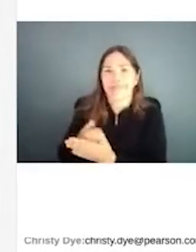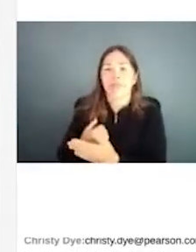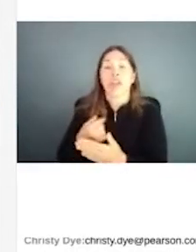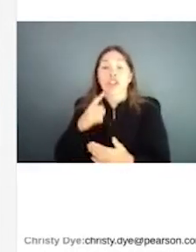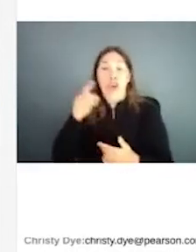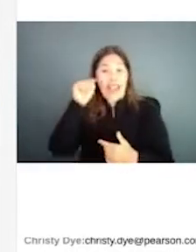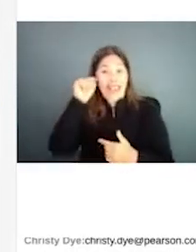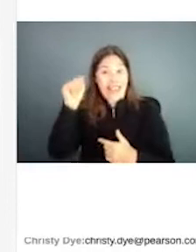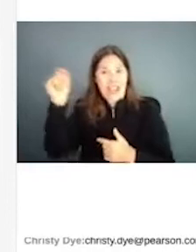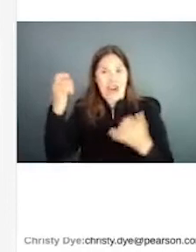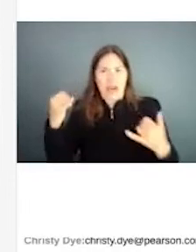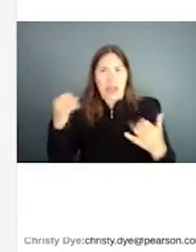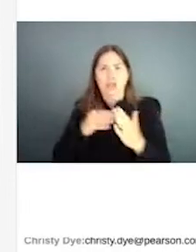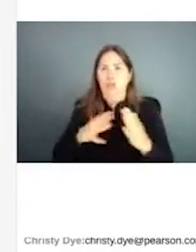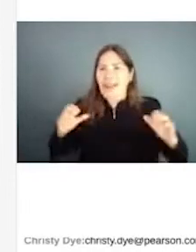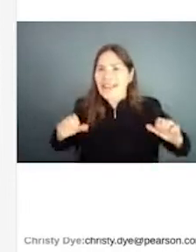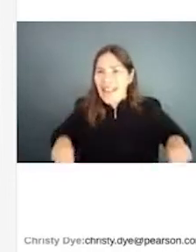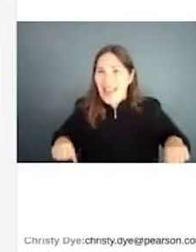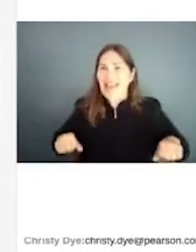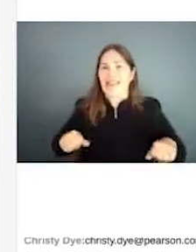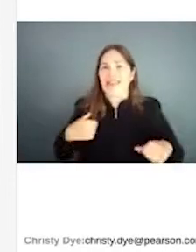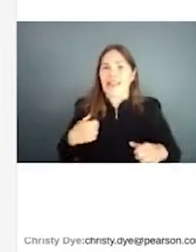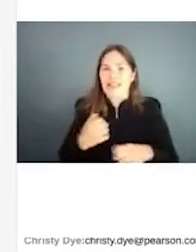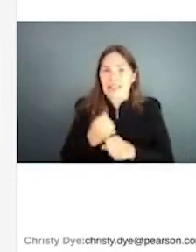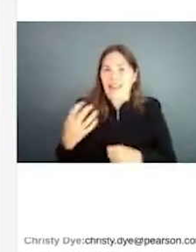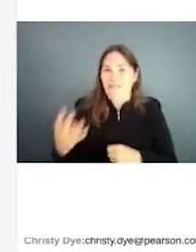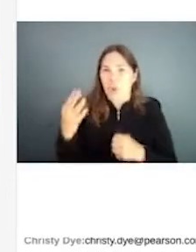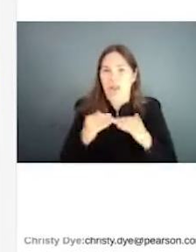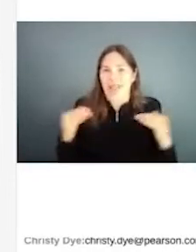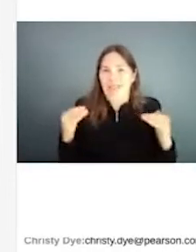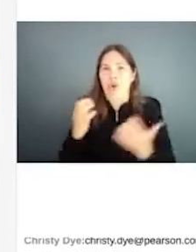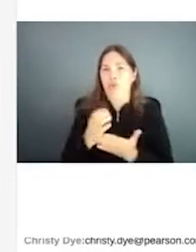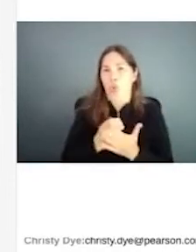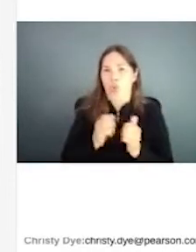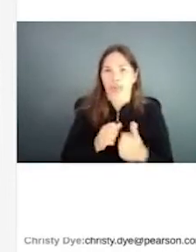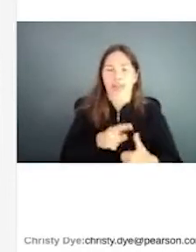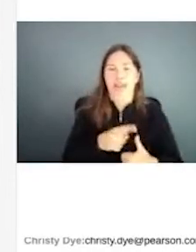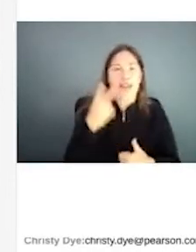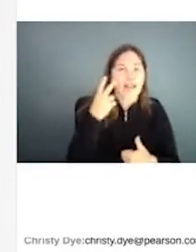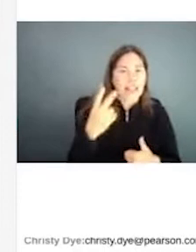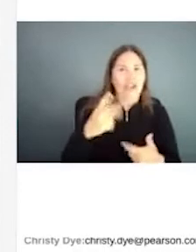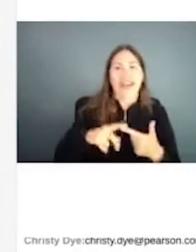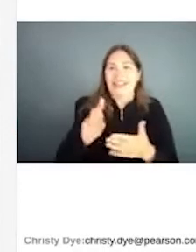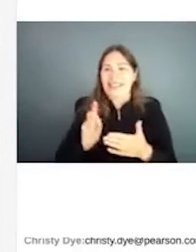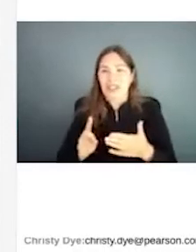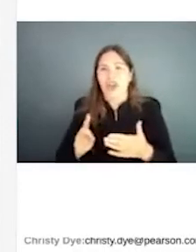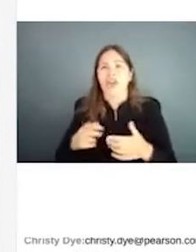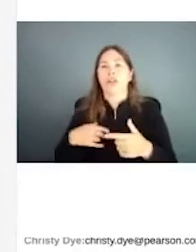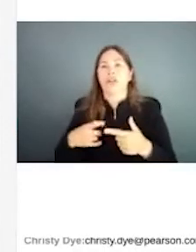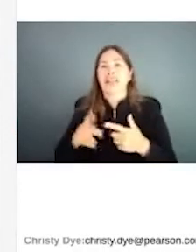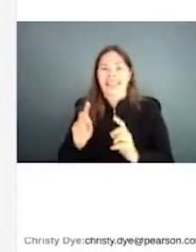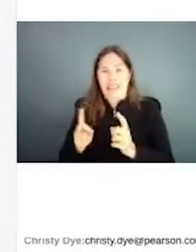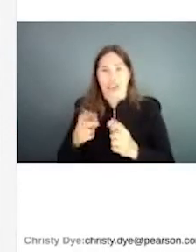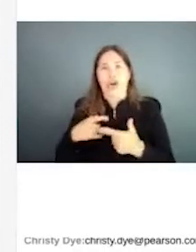right now, a student can take 4 levels of course with you: visual, digital, video, and then advanced studies